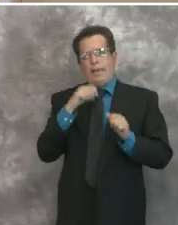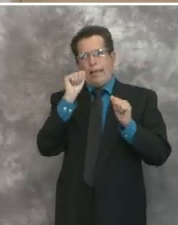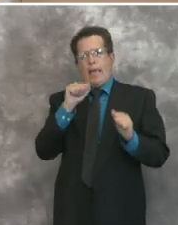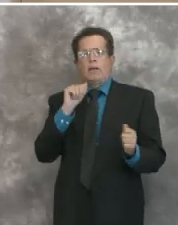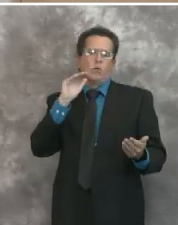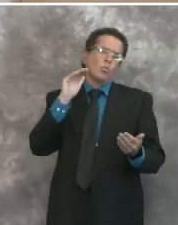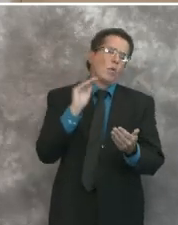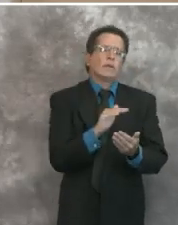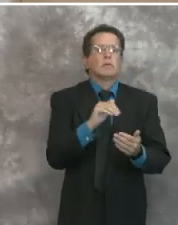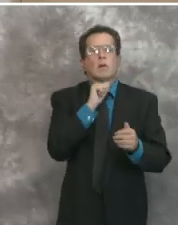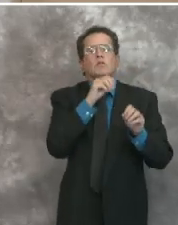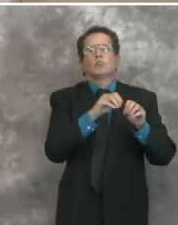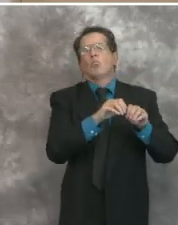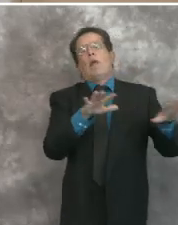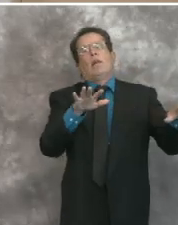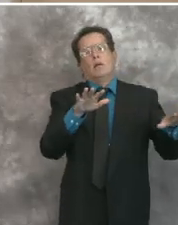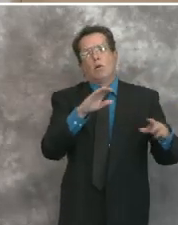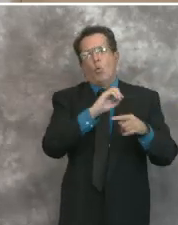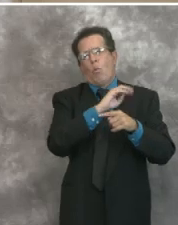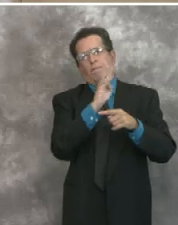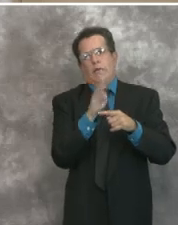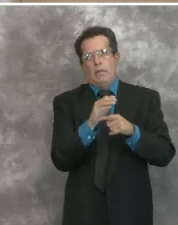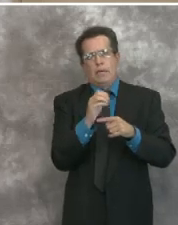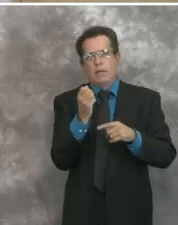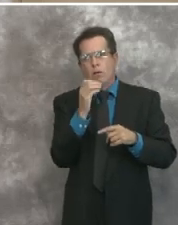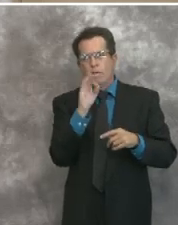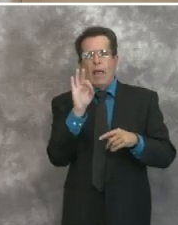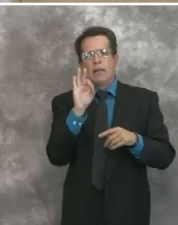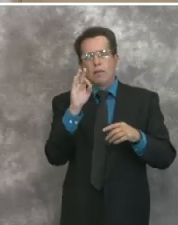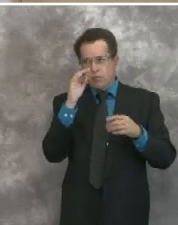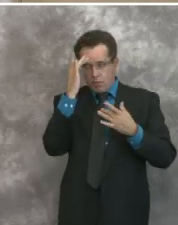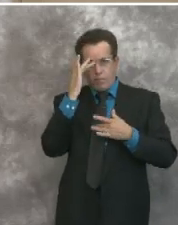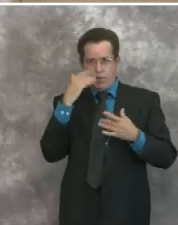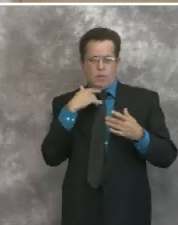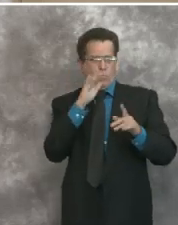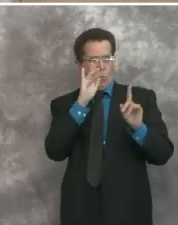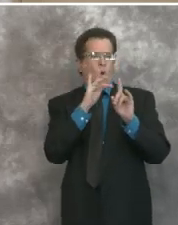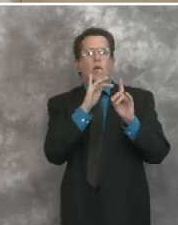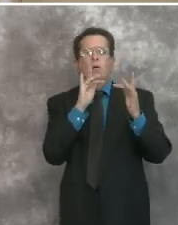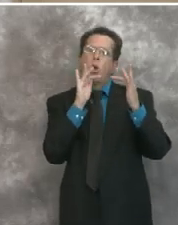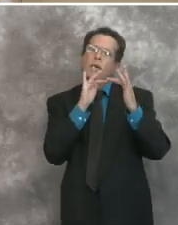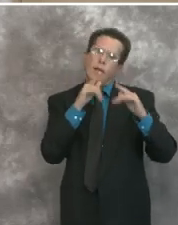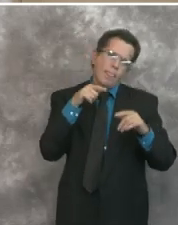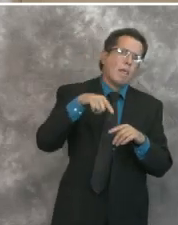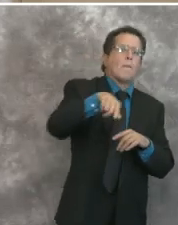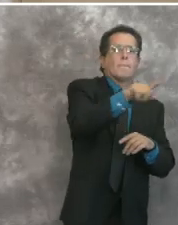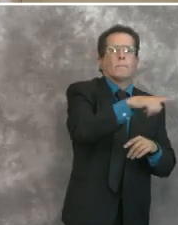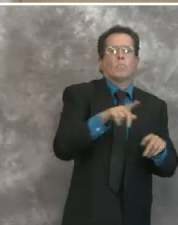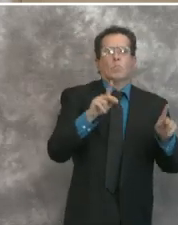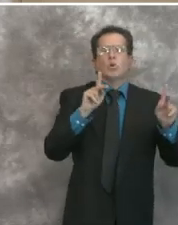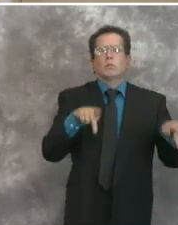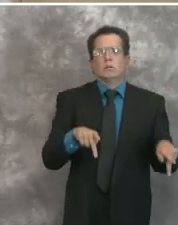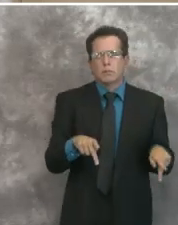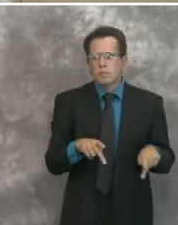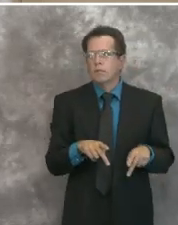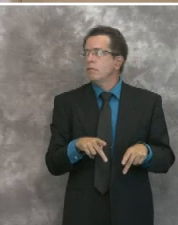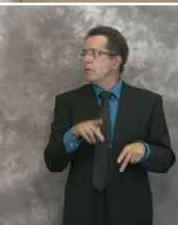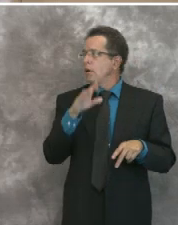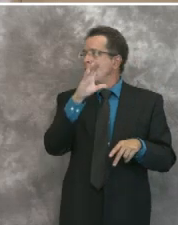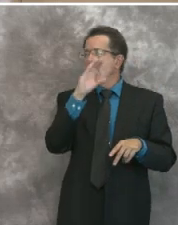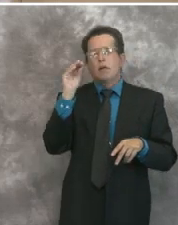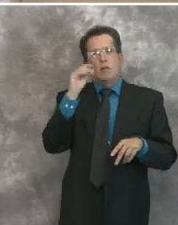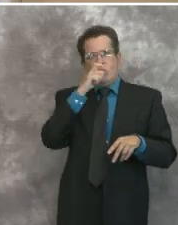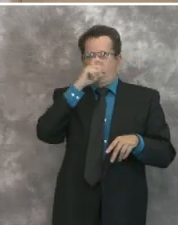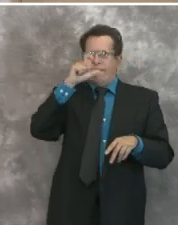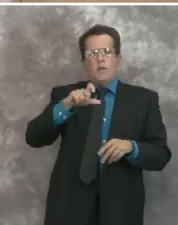the spread of COVID-19. So having individuals to reach out to them. Being a nurse is not